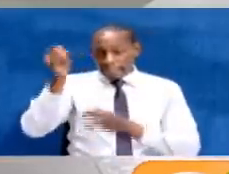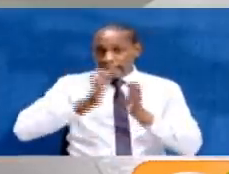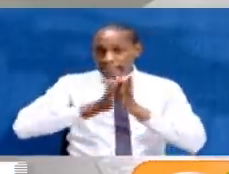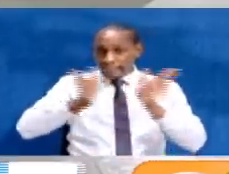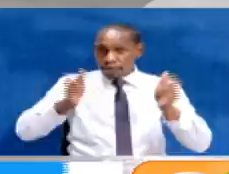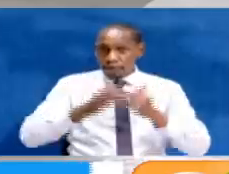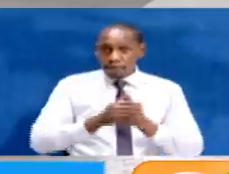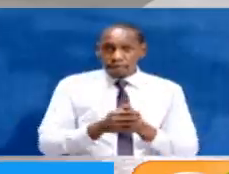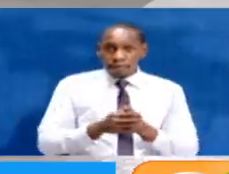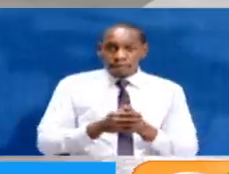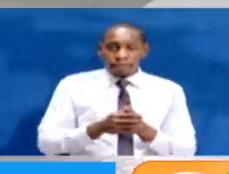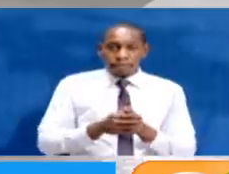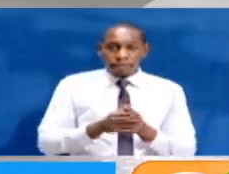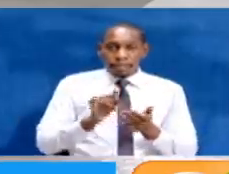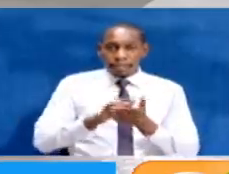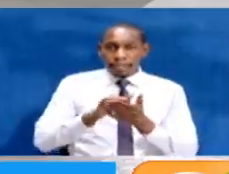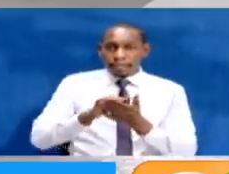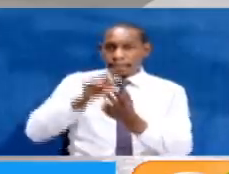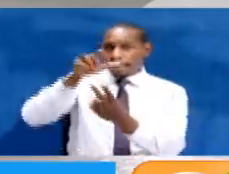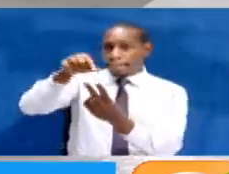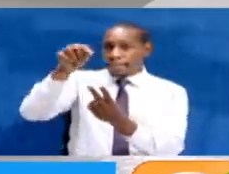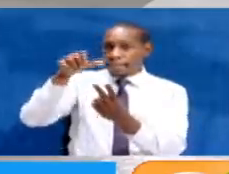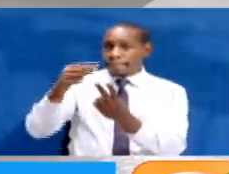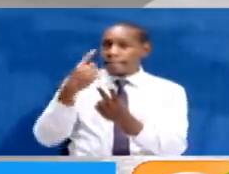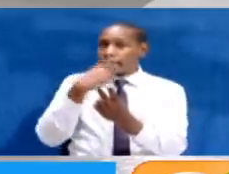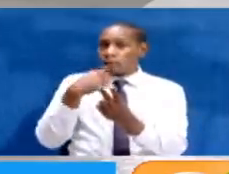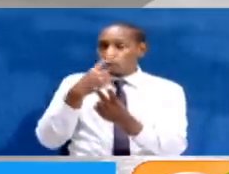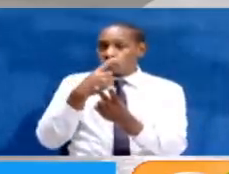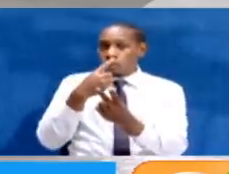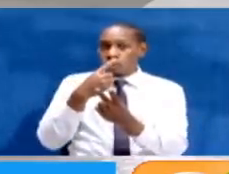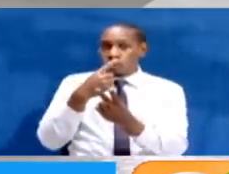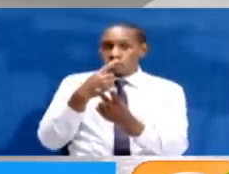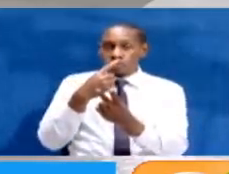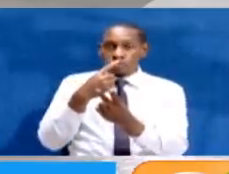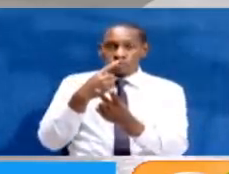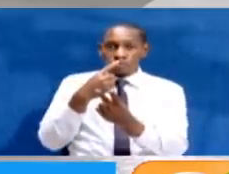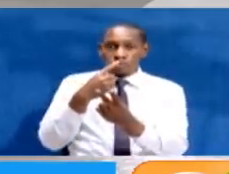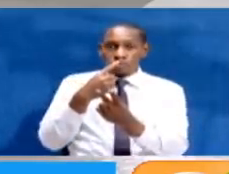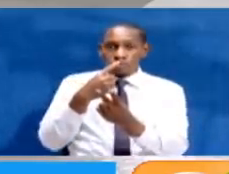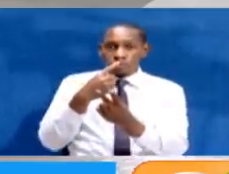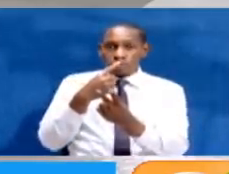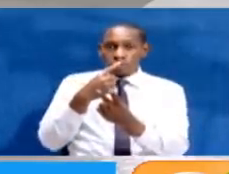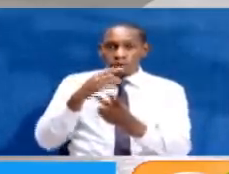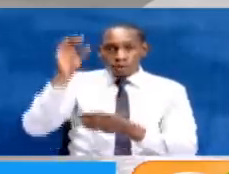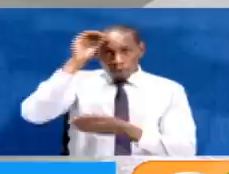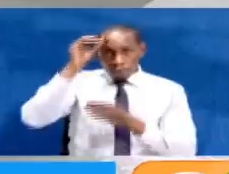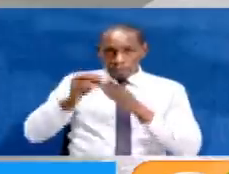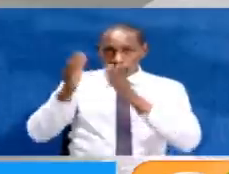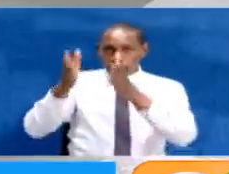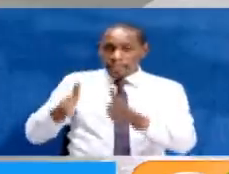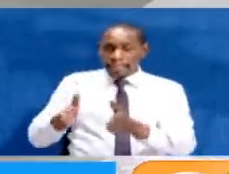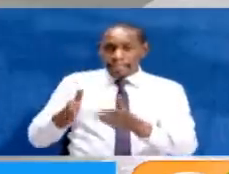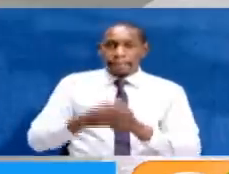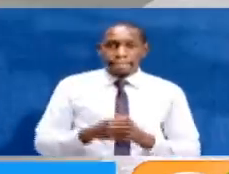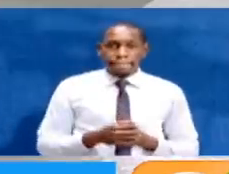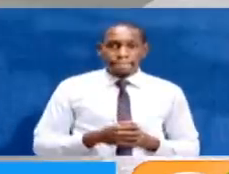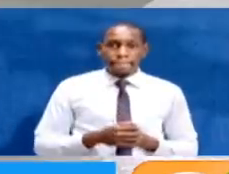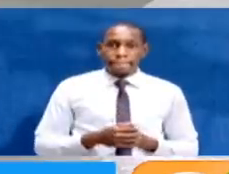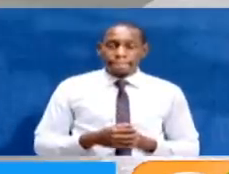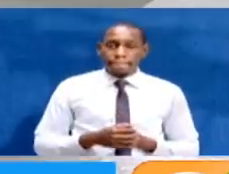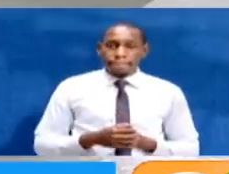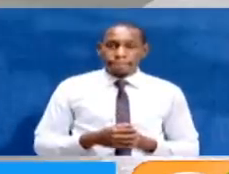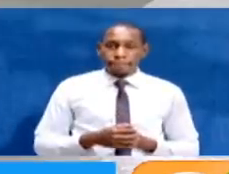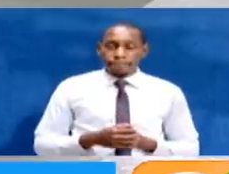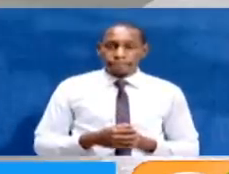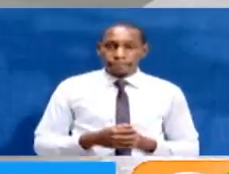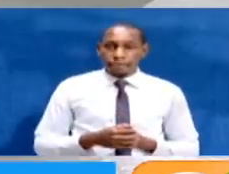of mapping out who are the key points of opinion in this country, mm-hmm. who are the opinion leaders,